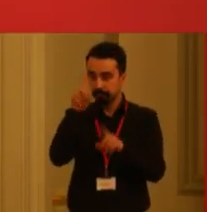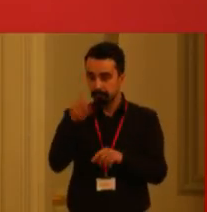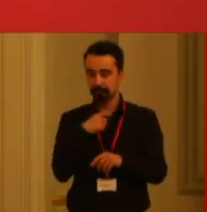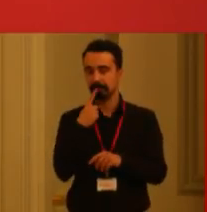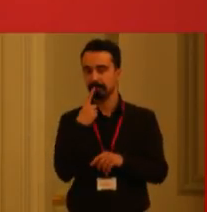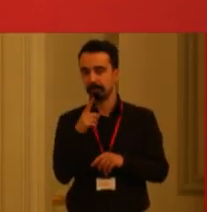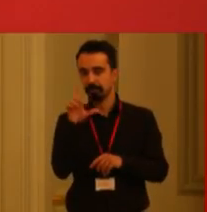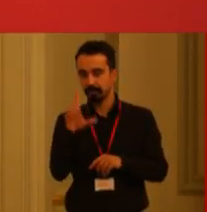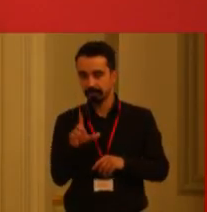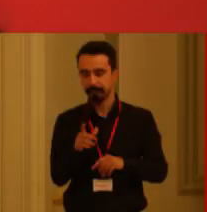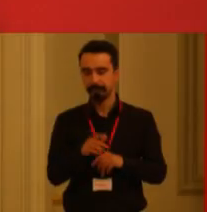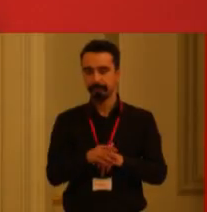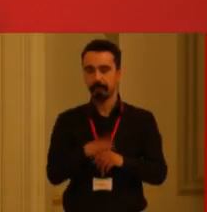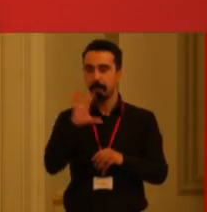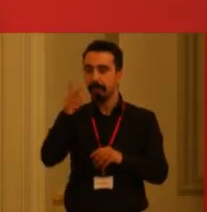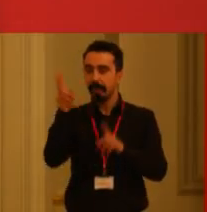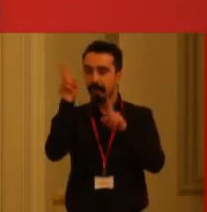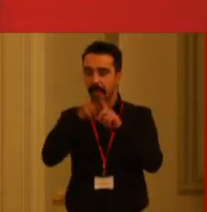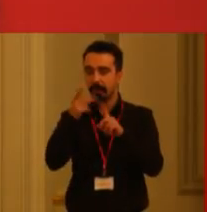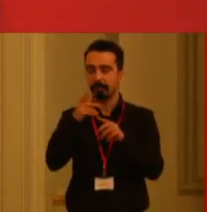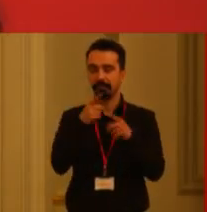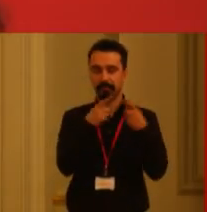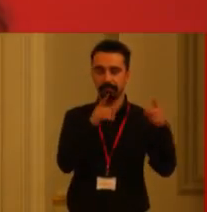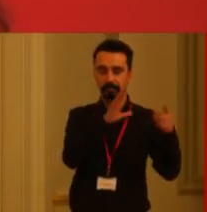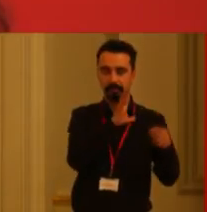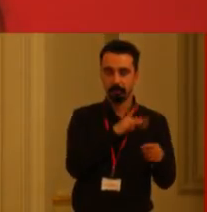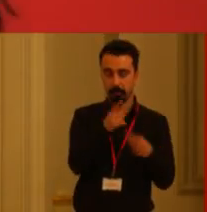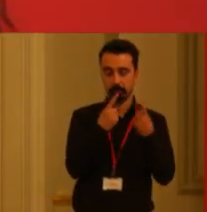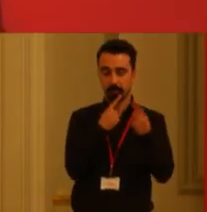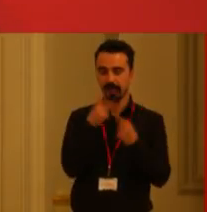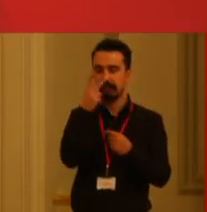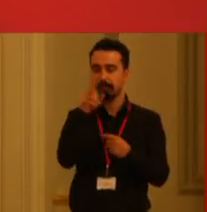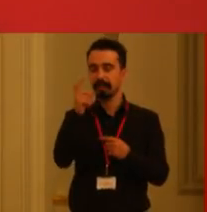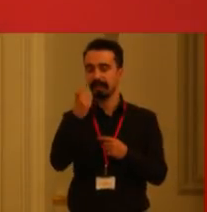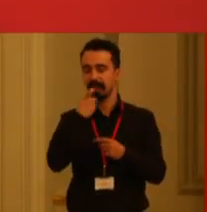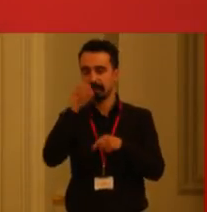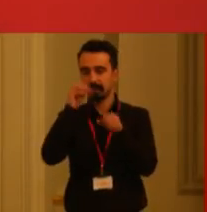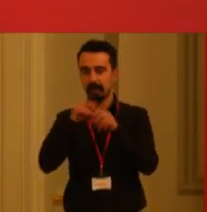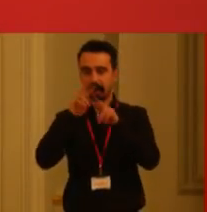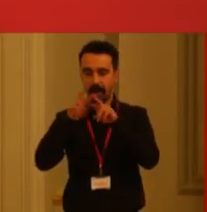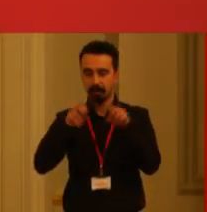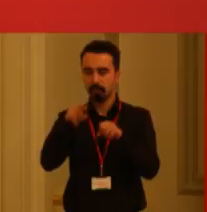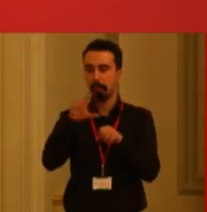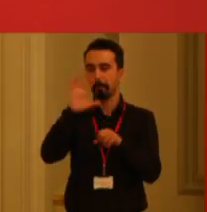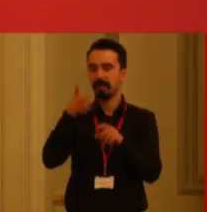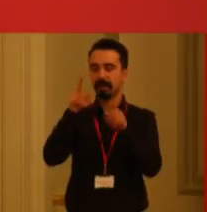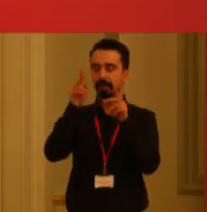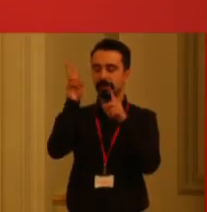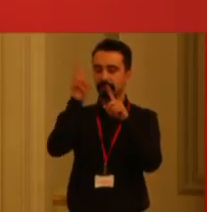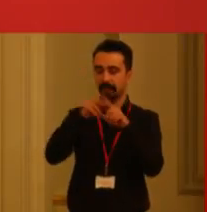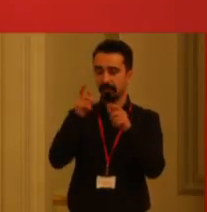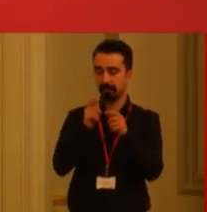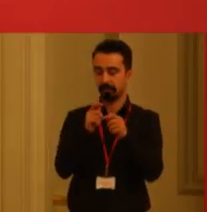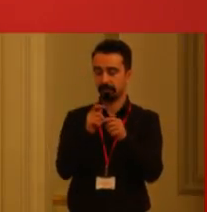they vote and if the percentage of voting is high, would that necessarily mean that they are active and